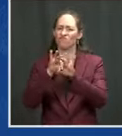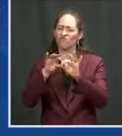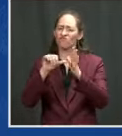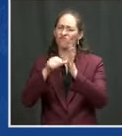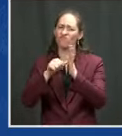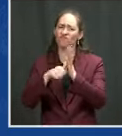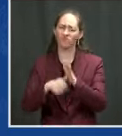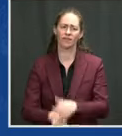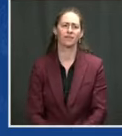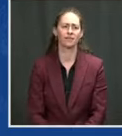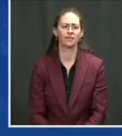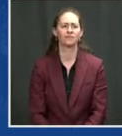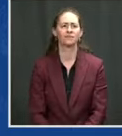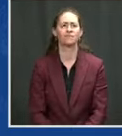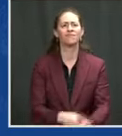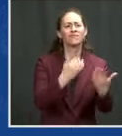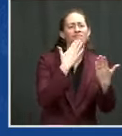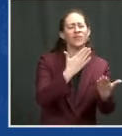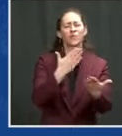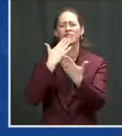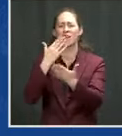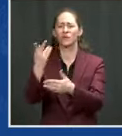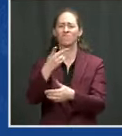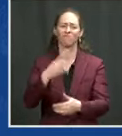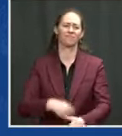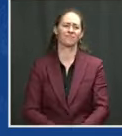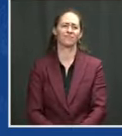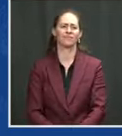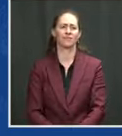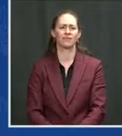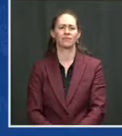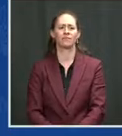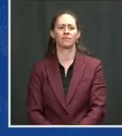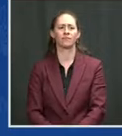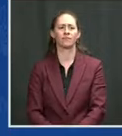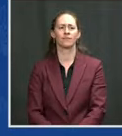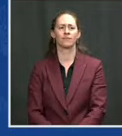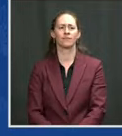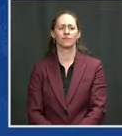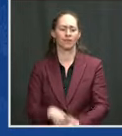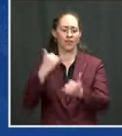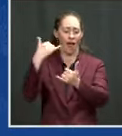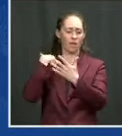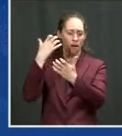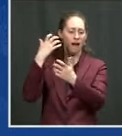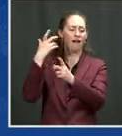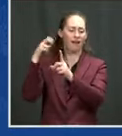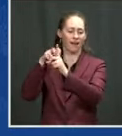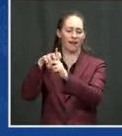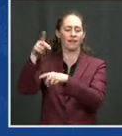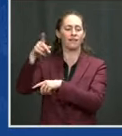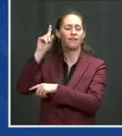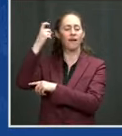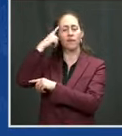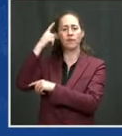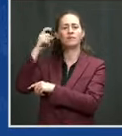You're doing a heck of a job. I'd like to turn to Governor Cox now of Utah and Governor Walz of Minnesota.